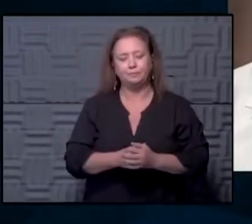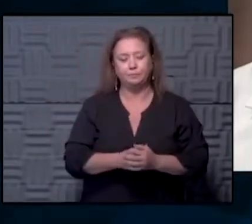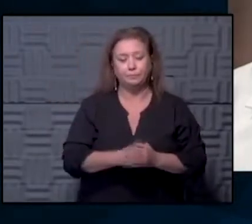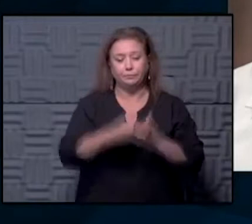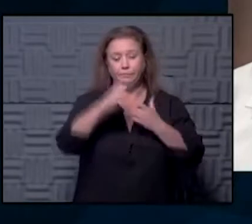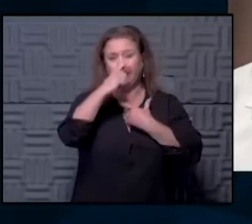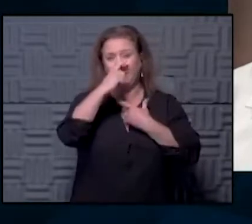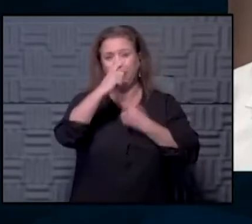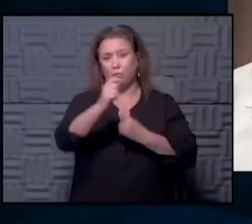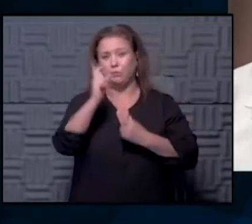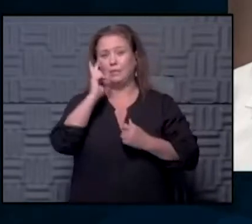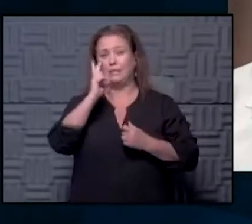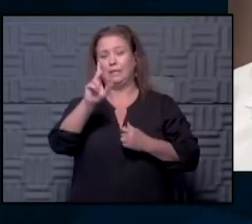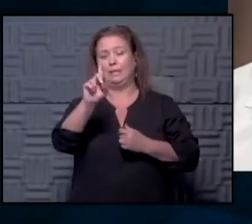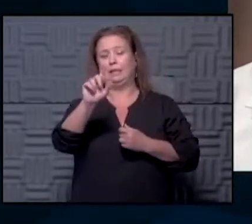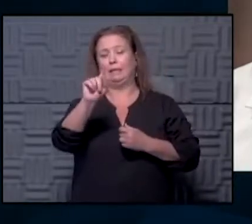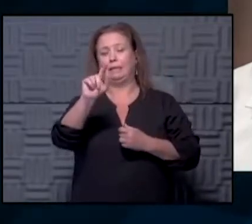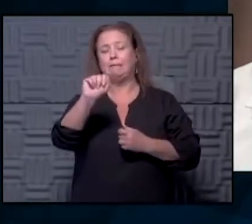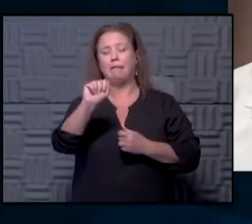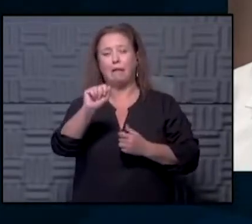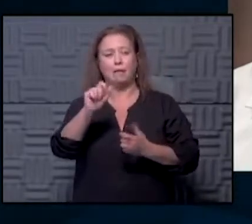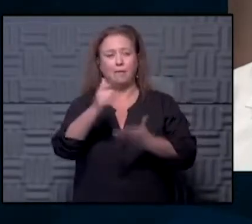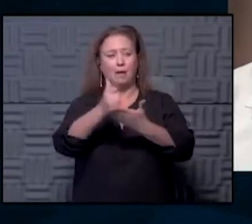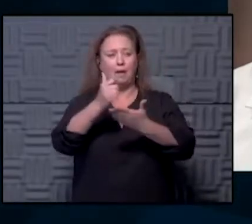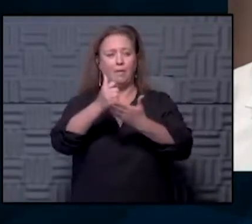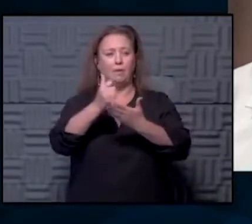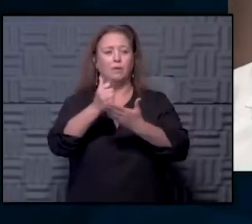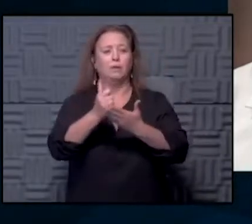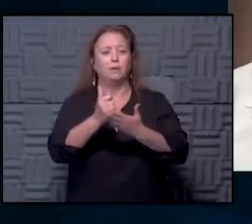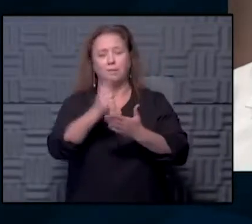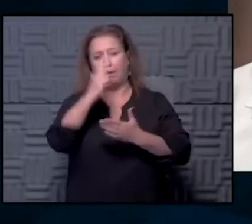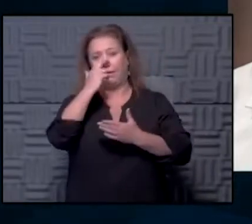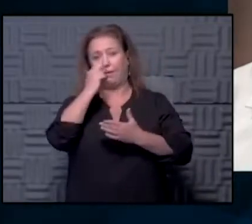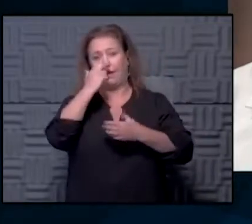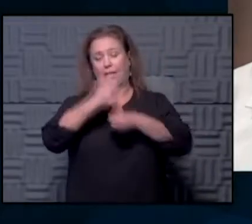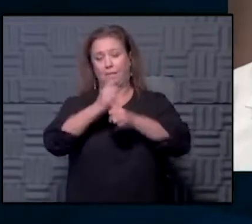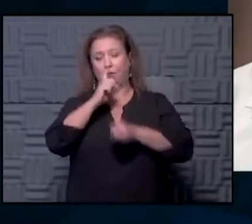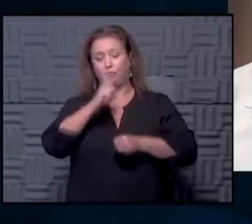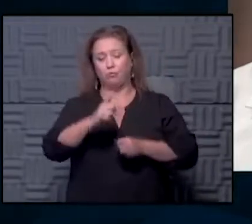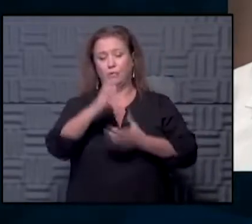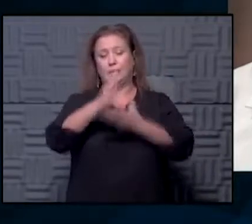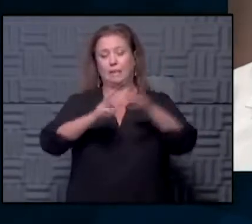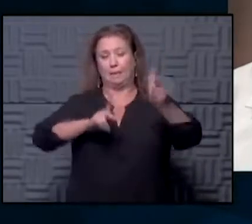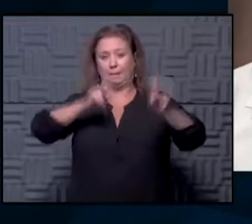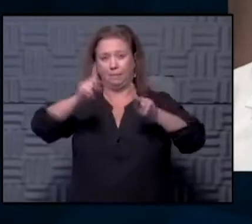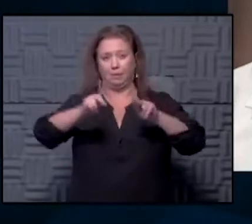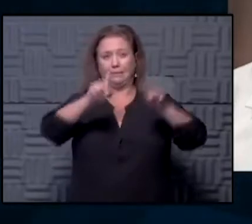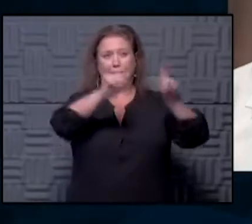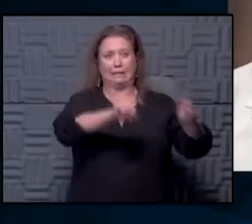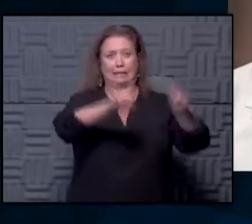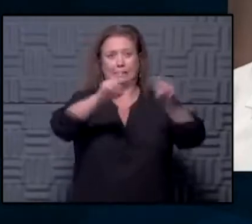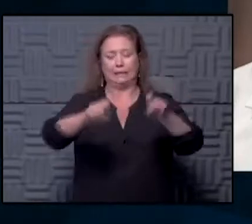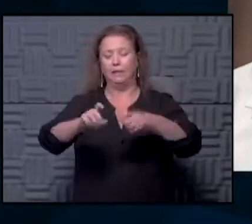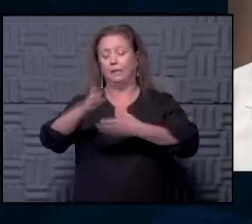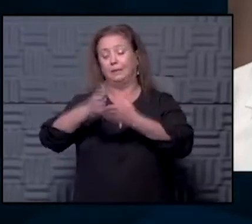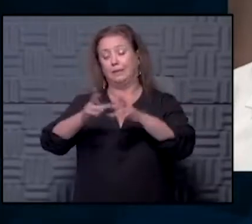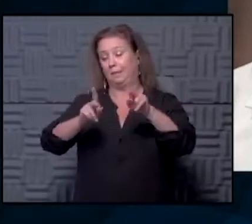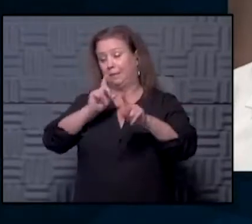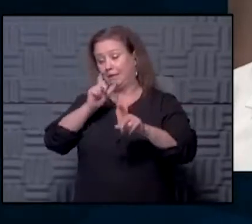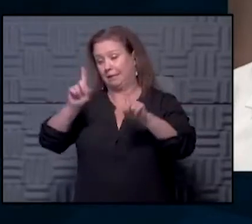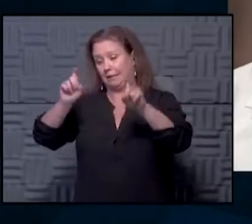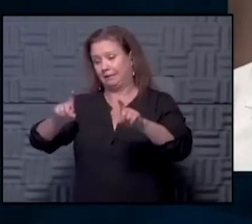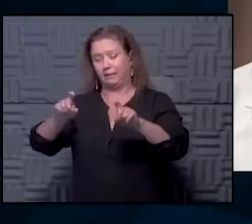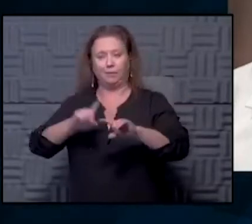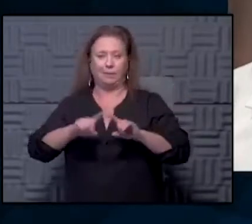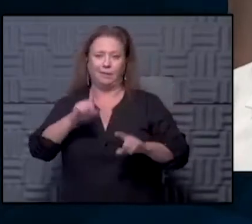be interesting to see that data, and I think it'll be helpful. It'll be a little funny. We have to make sure that, because some people are doing a lot of testing, some people not so much, but of course that's been the